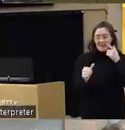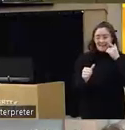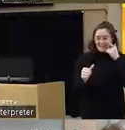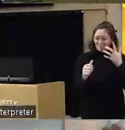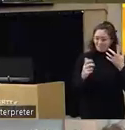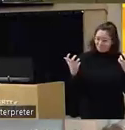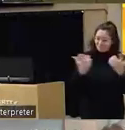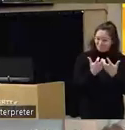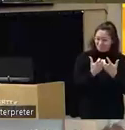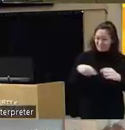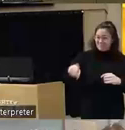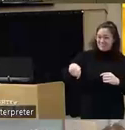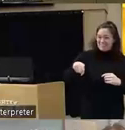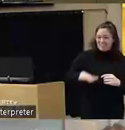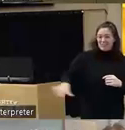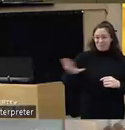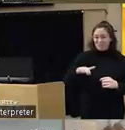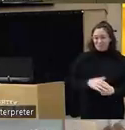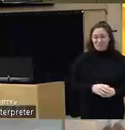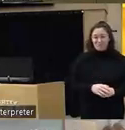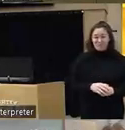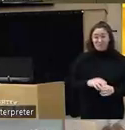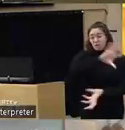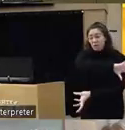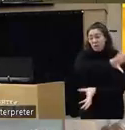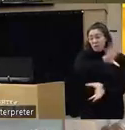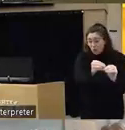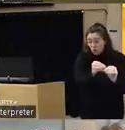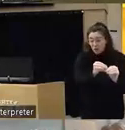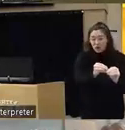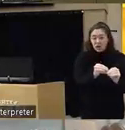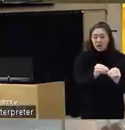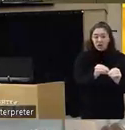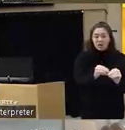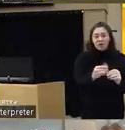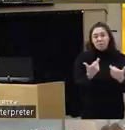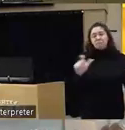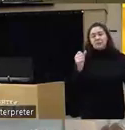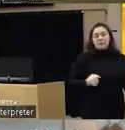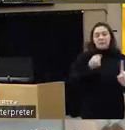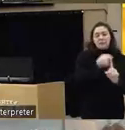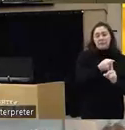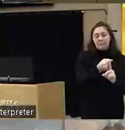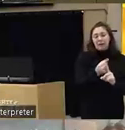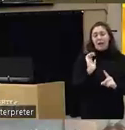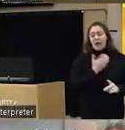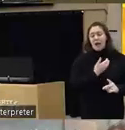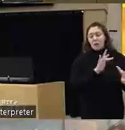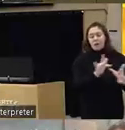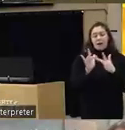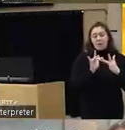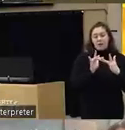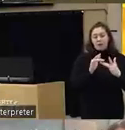adequate for many of the needs as well. So this all in combination makes for an enormous impact, certainly in our health network and